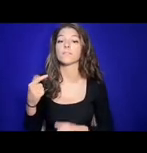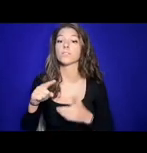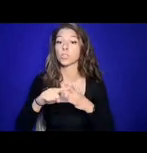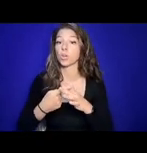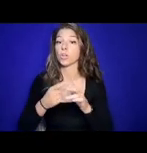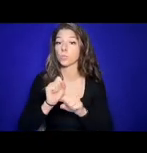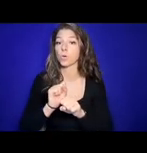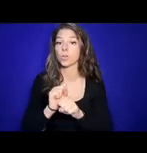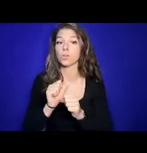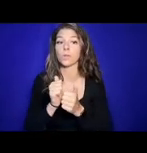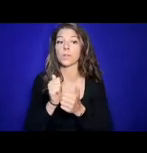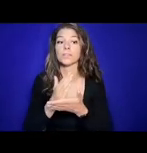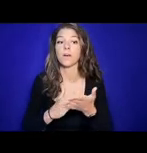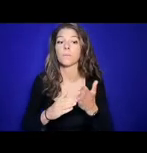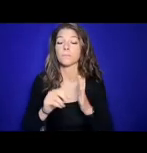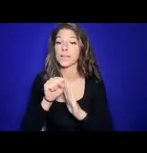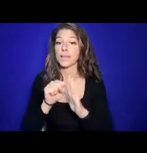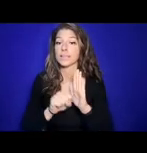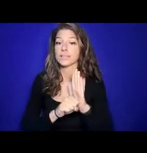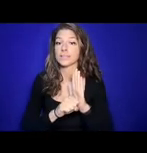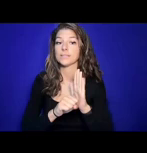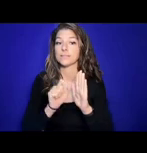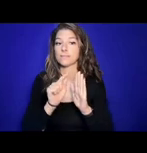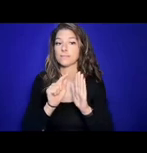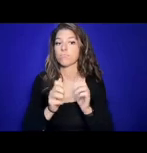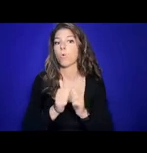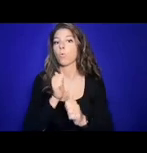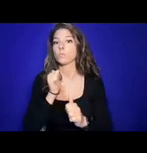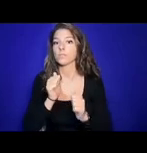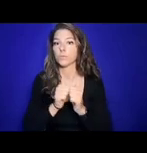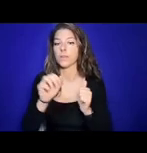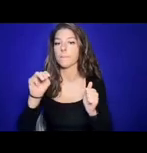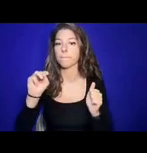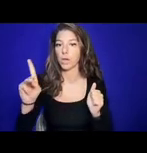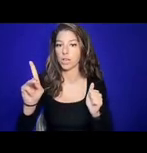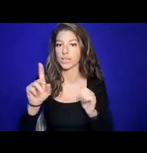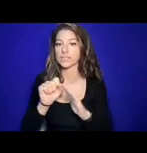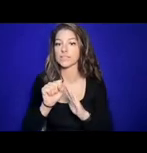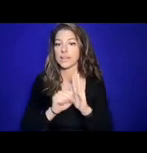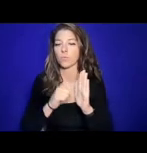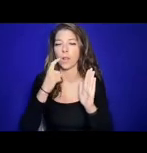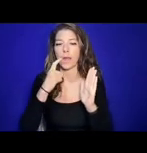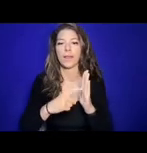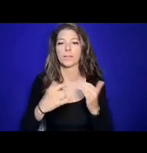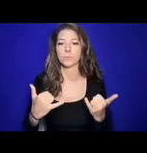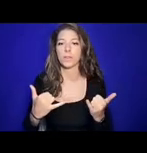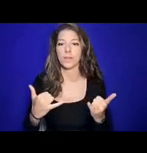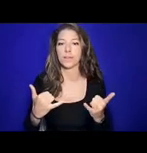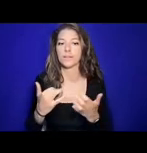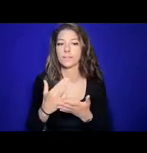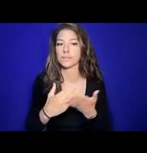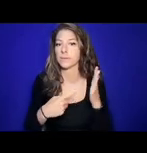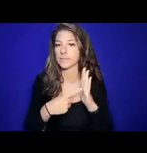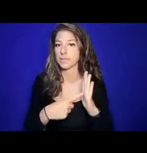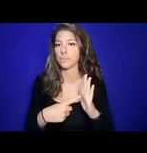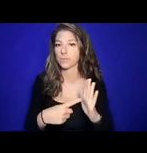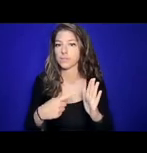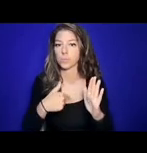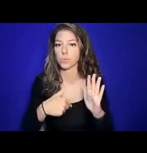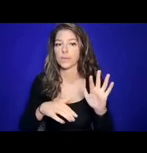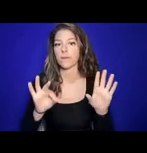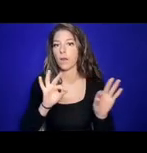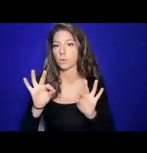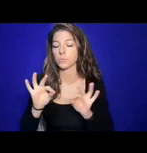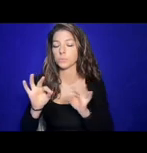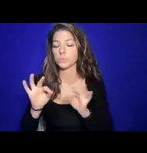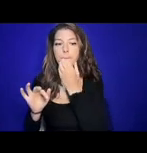started working with some of our states, predominantly with the state of Maryland, which we're going to kind of highlight today in some of the examples that we pulled out,